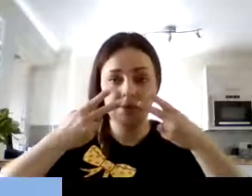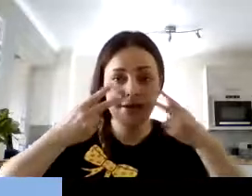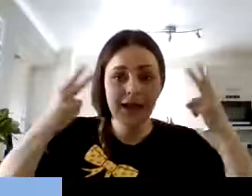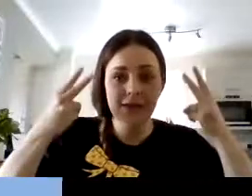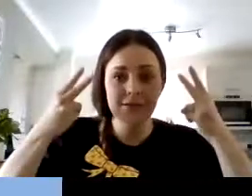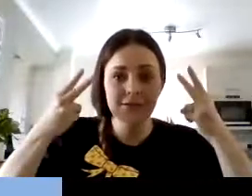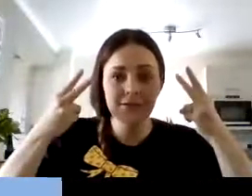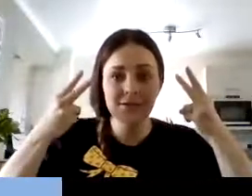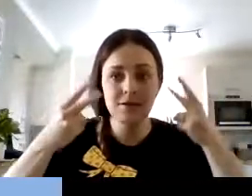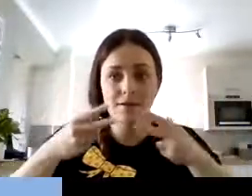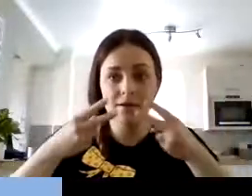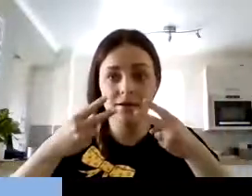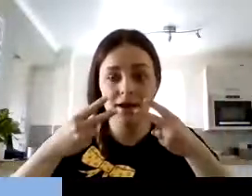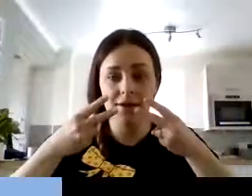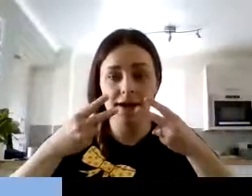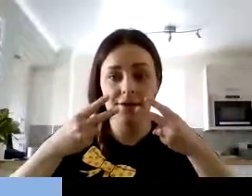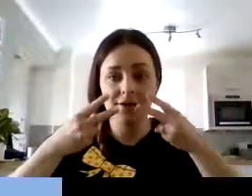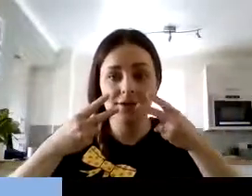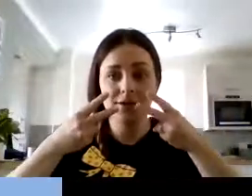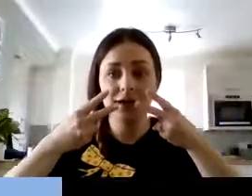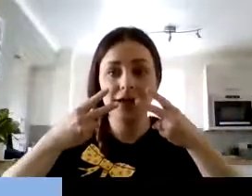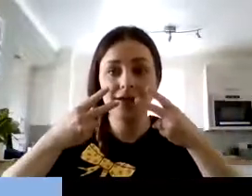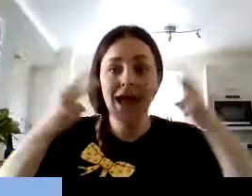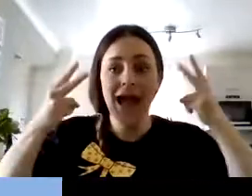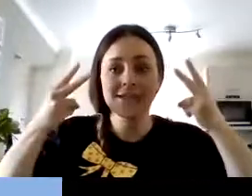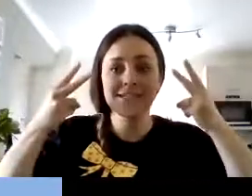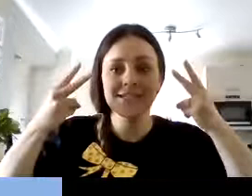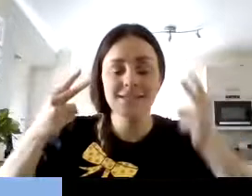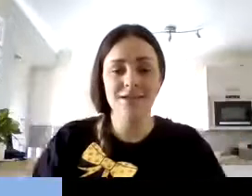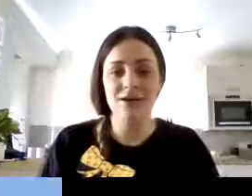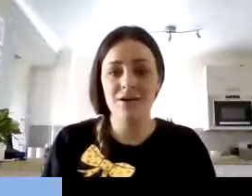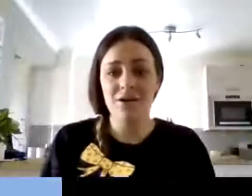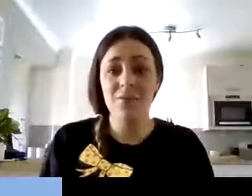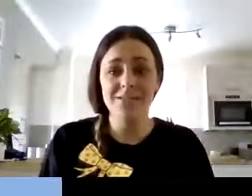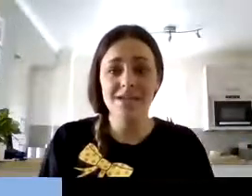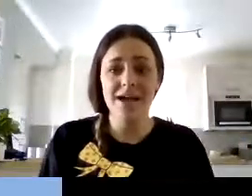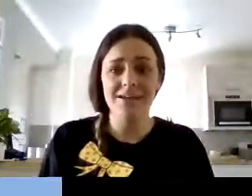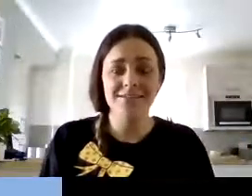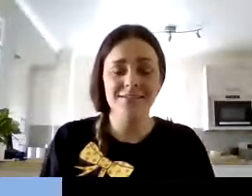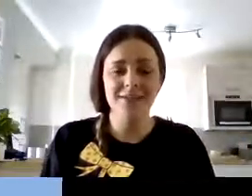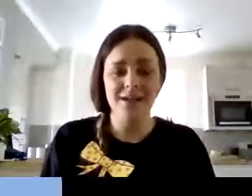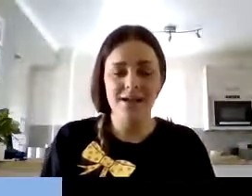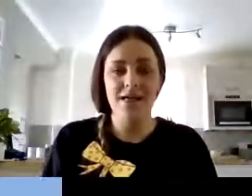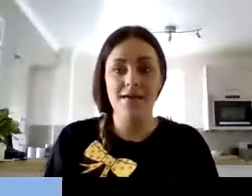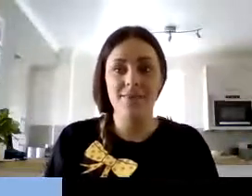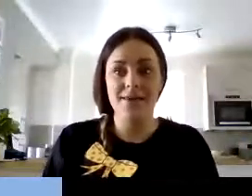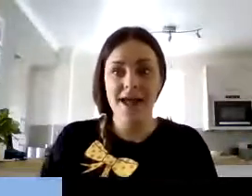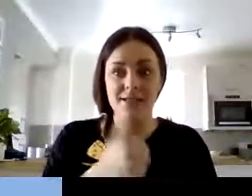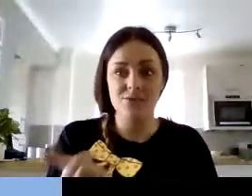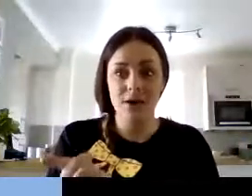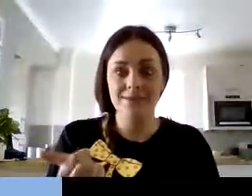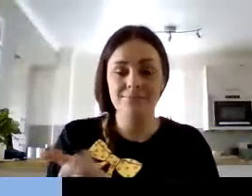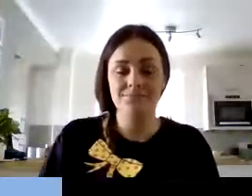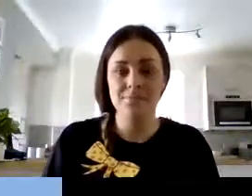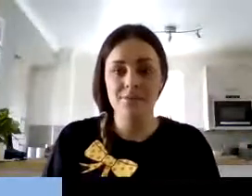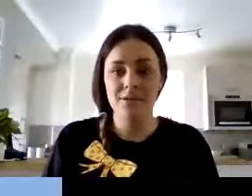up, cat. And again, cat. Well done. And the